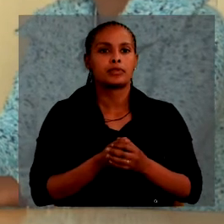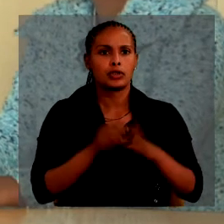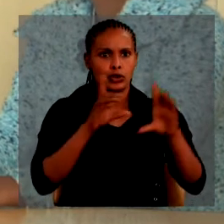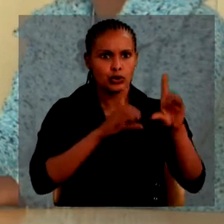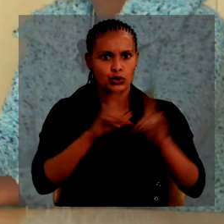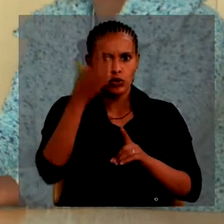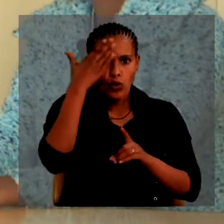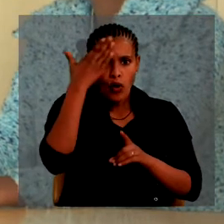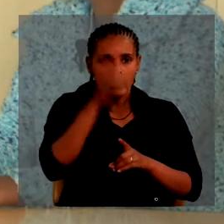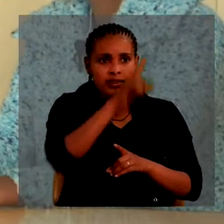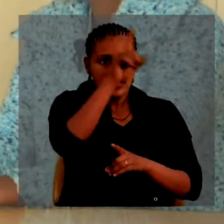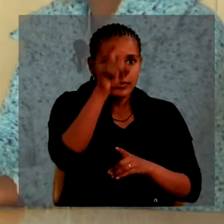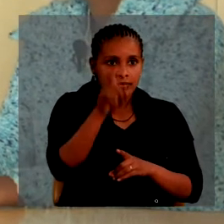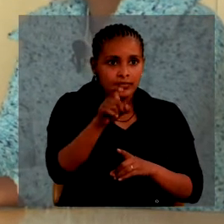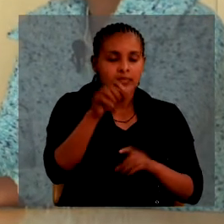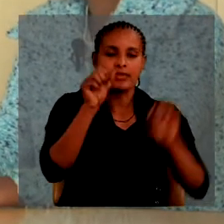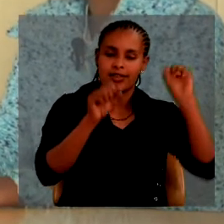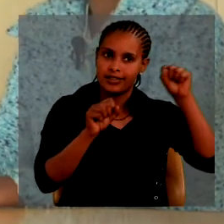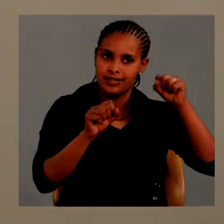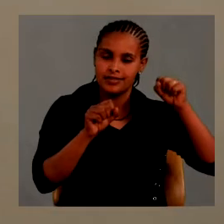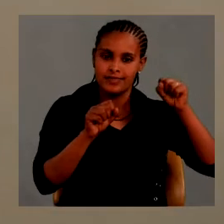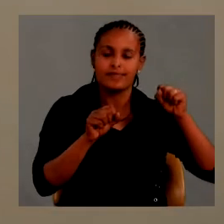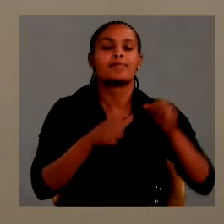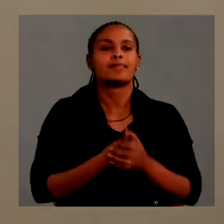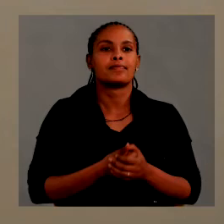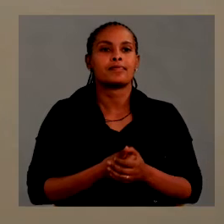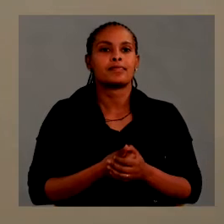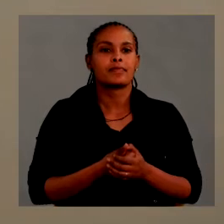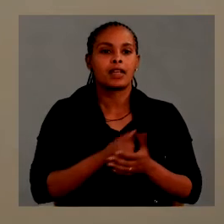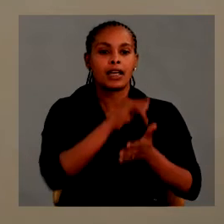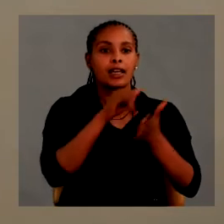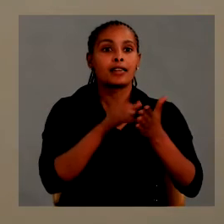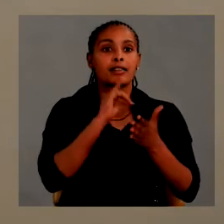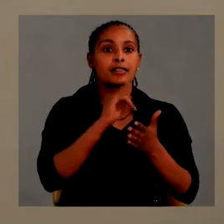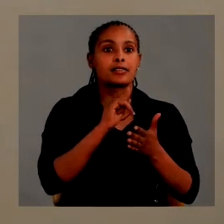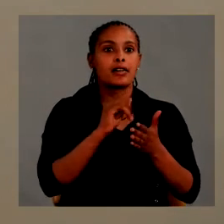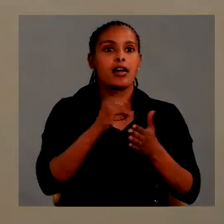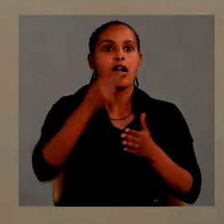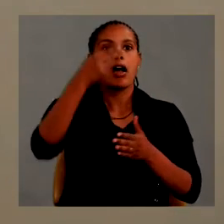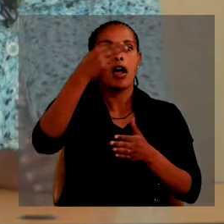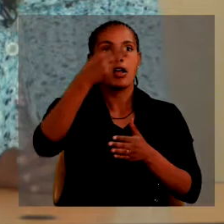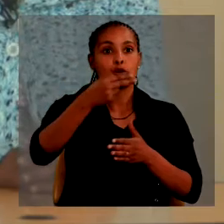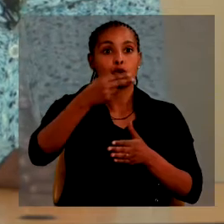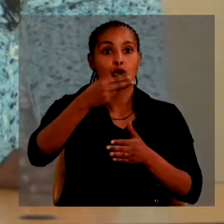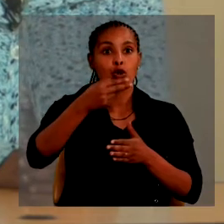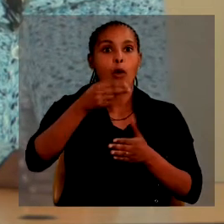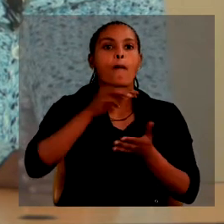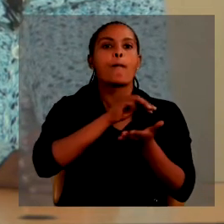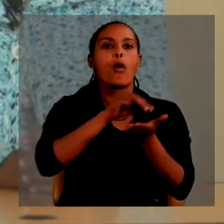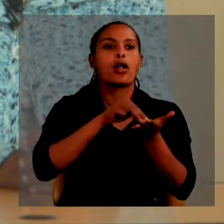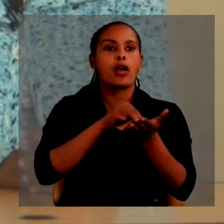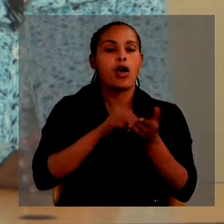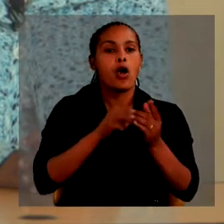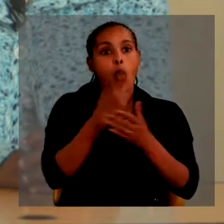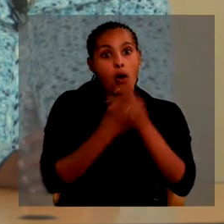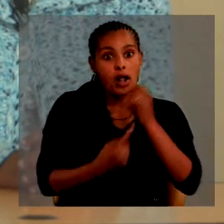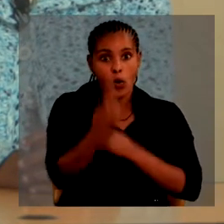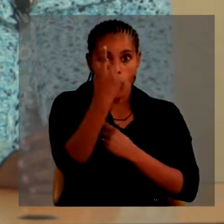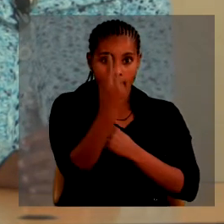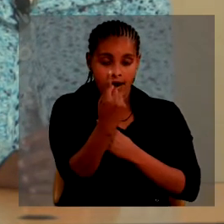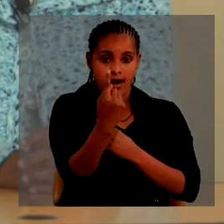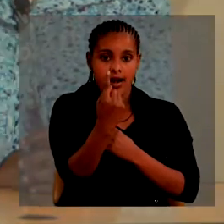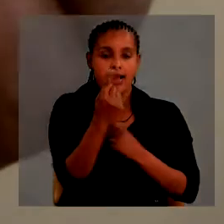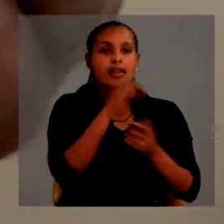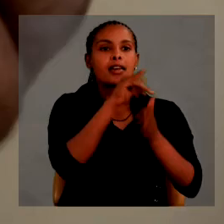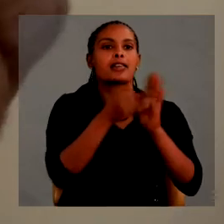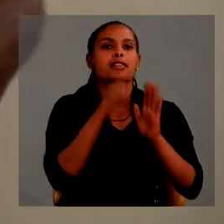Do you know what it is? Yes. It is a hydrogen molecule. If you have only one,